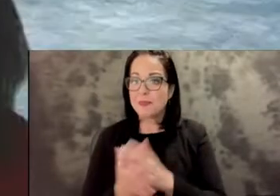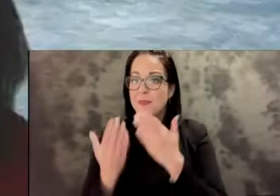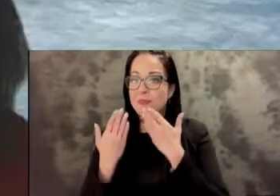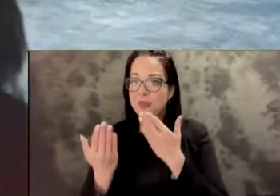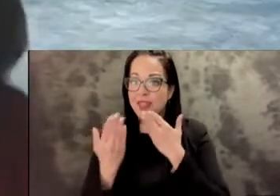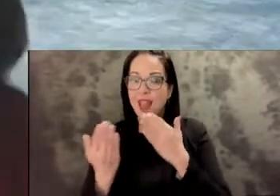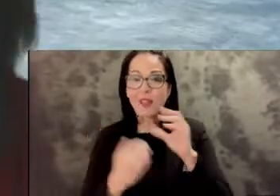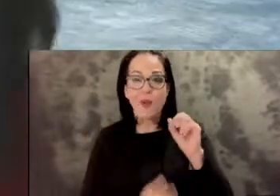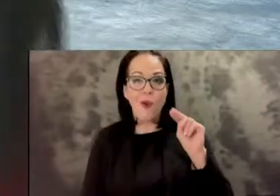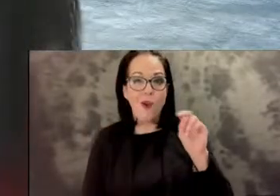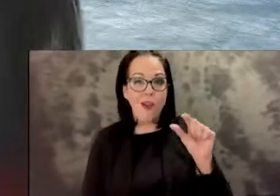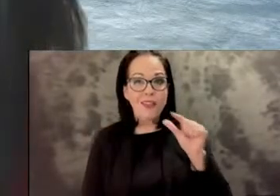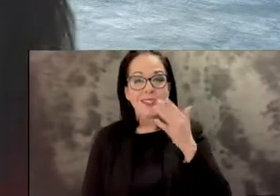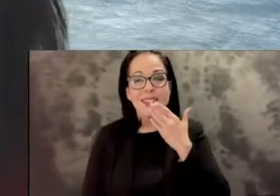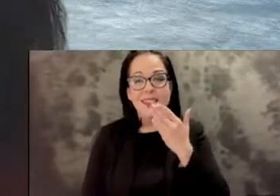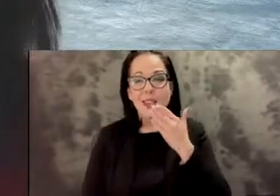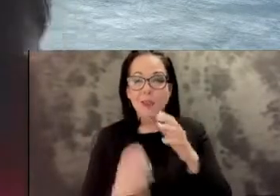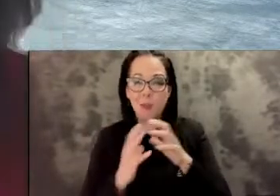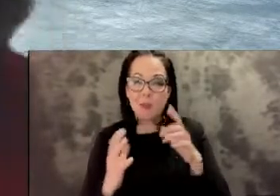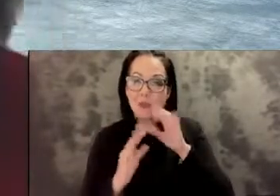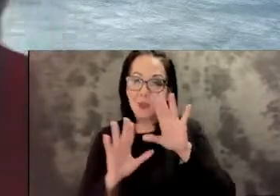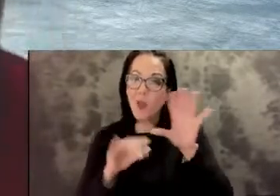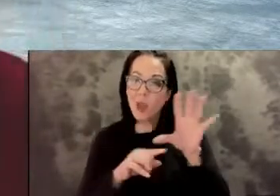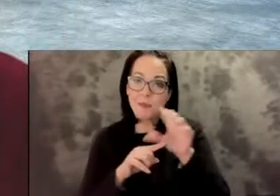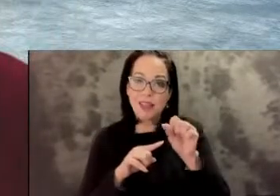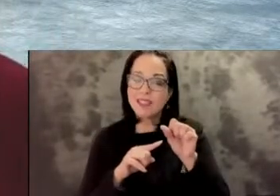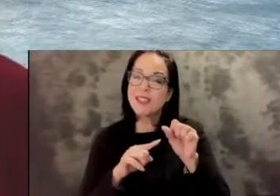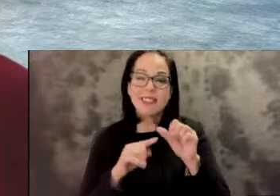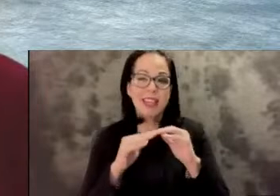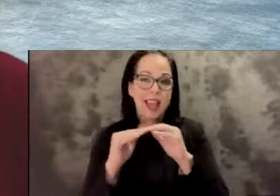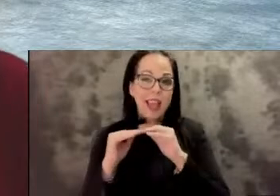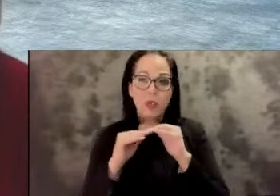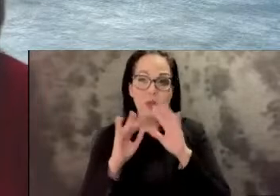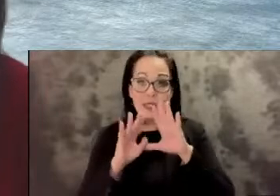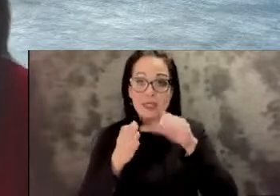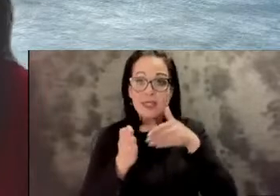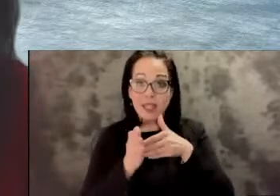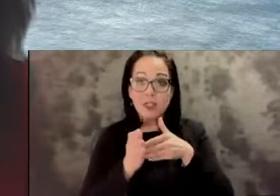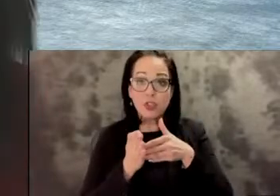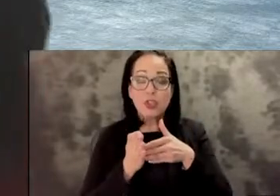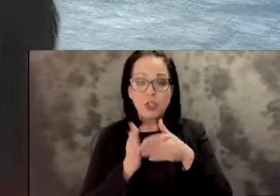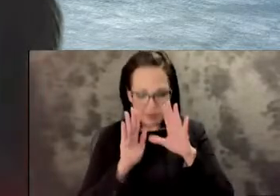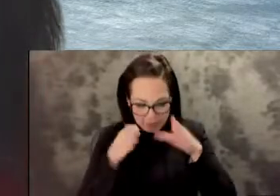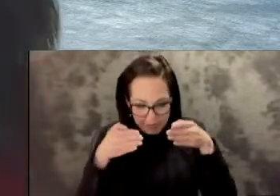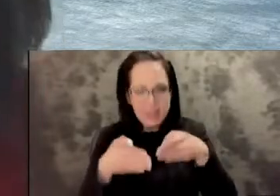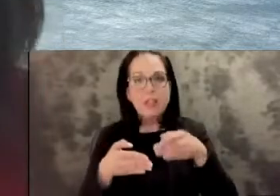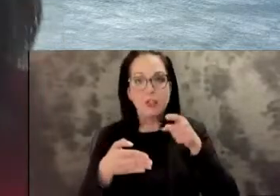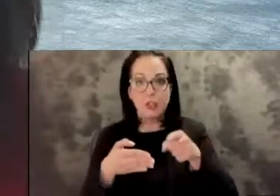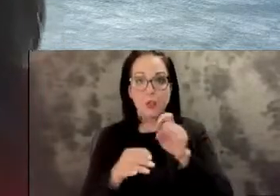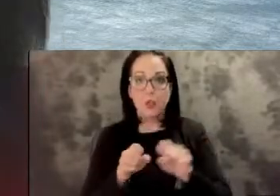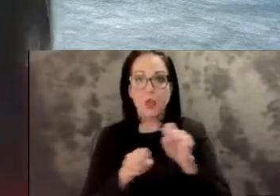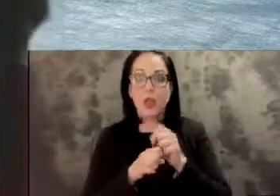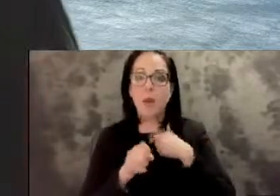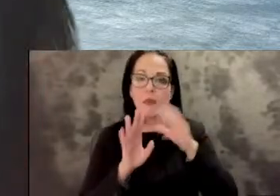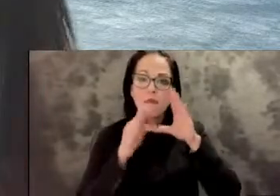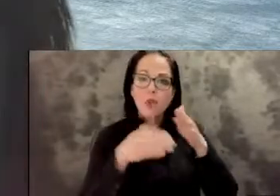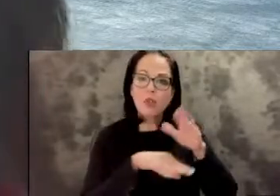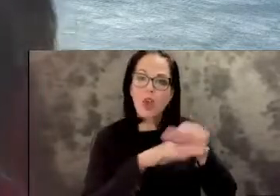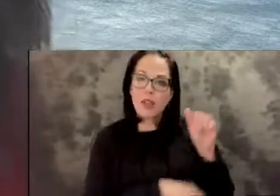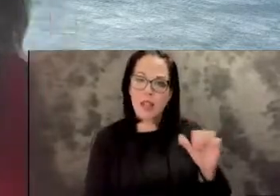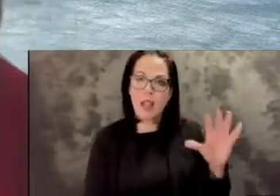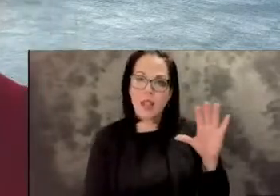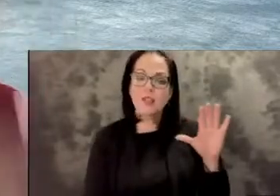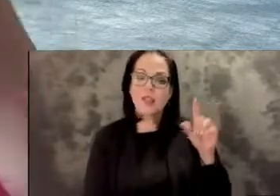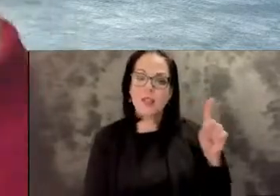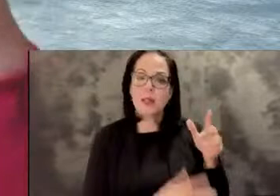for your amazing work, your amazing equity-centered work. I'm going to focus on Asian Americans because I would like Native Hawaiian